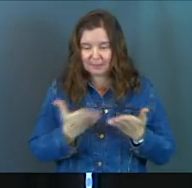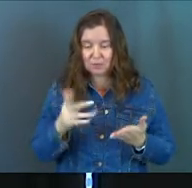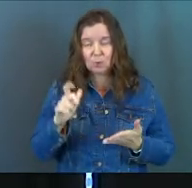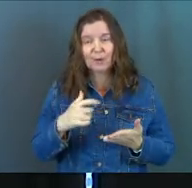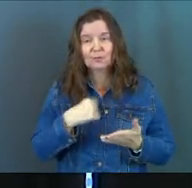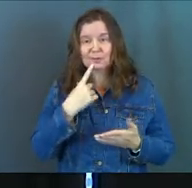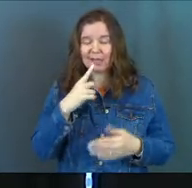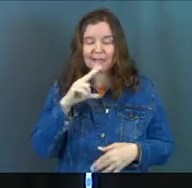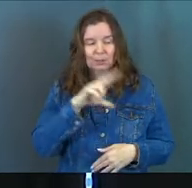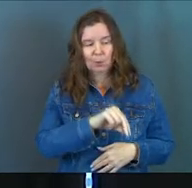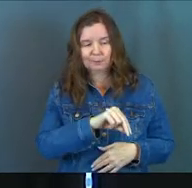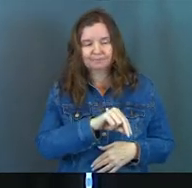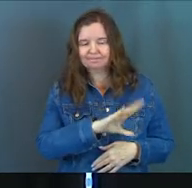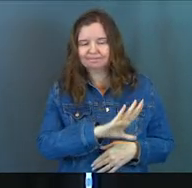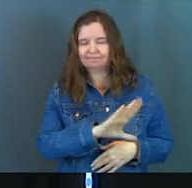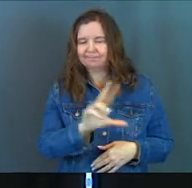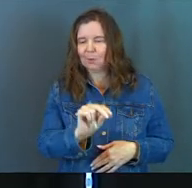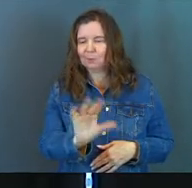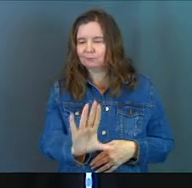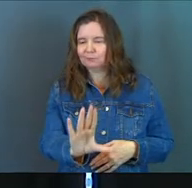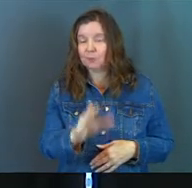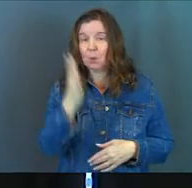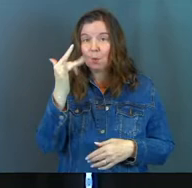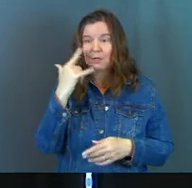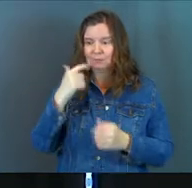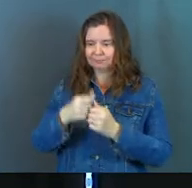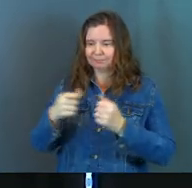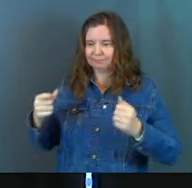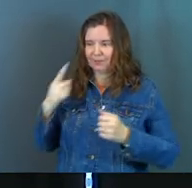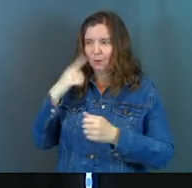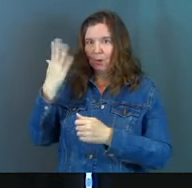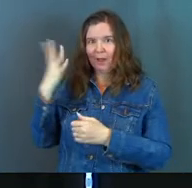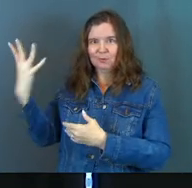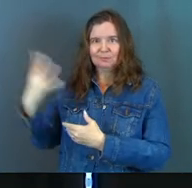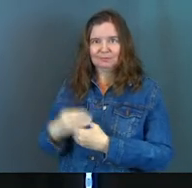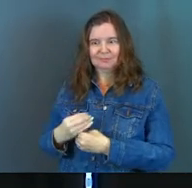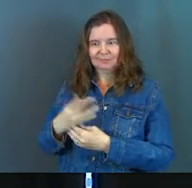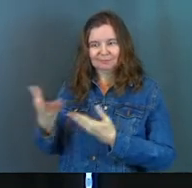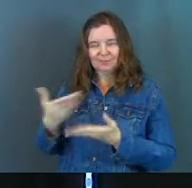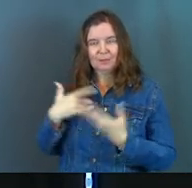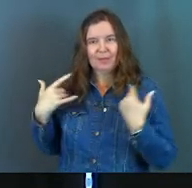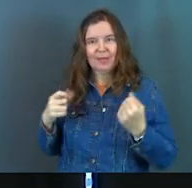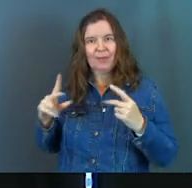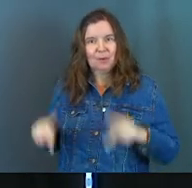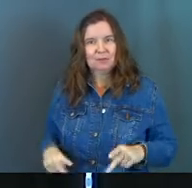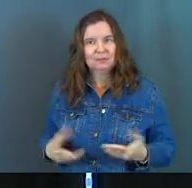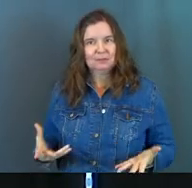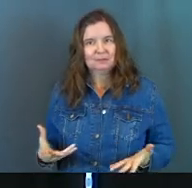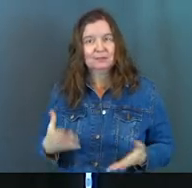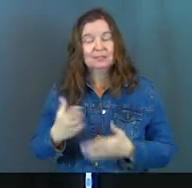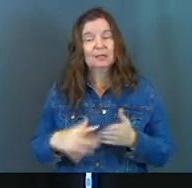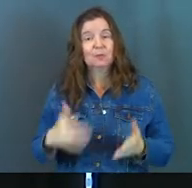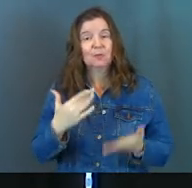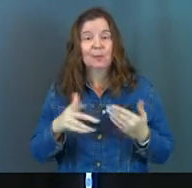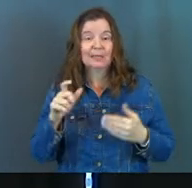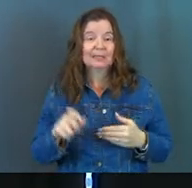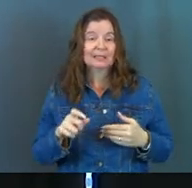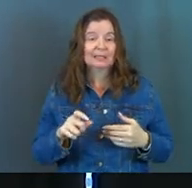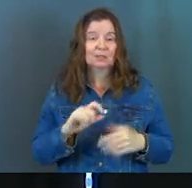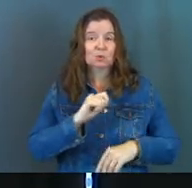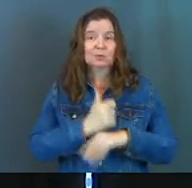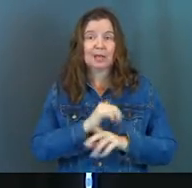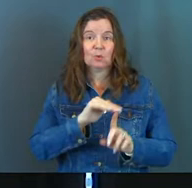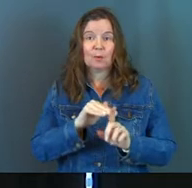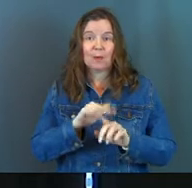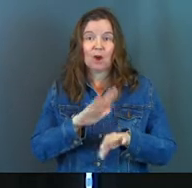that you have to say no to in your life so that there's room for God to be there and room for you to be a healthy person. Some of you guys may need to set